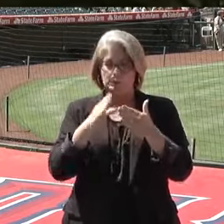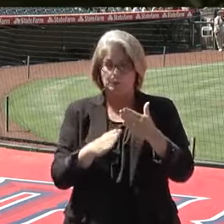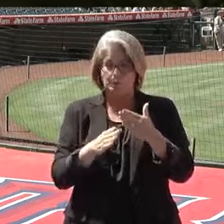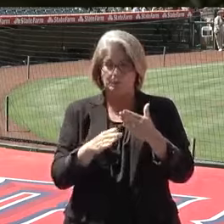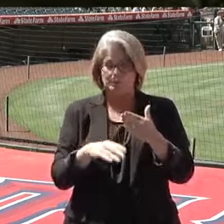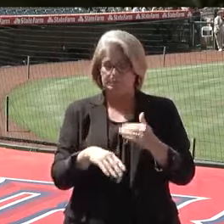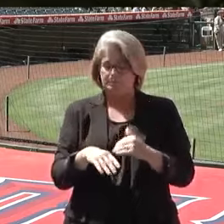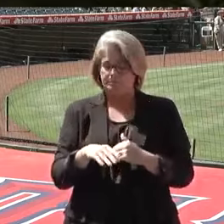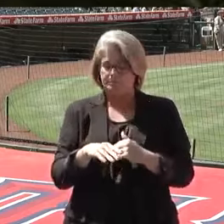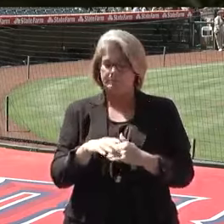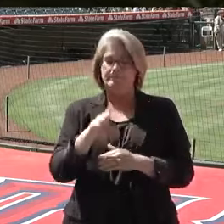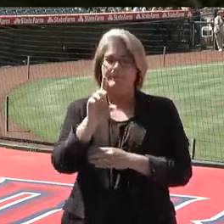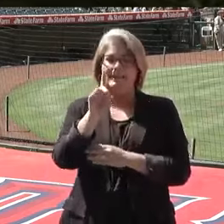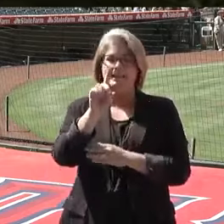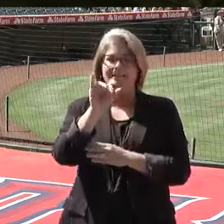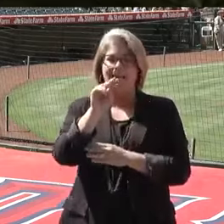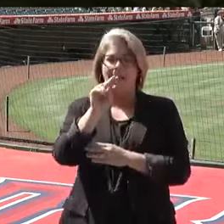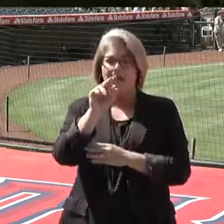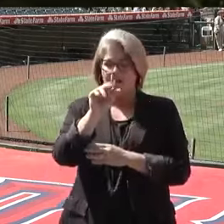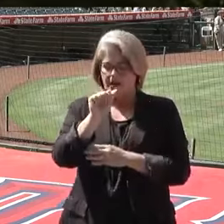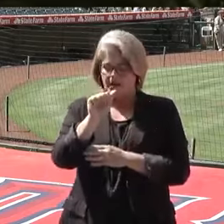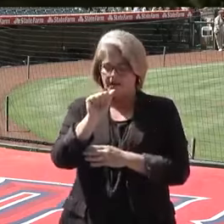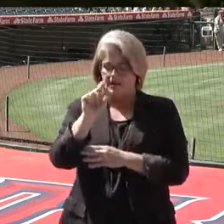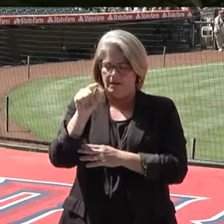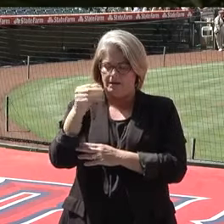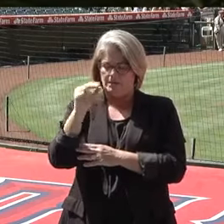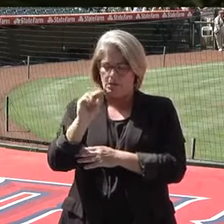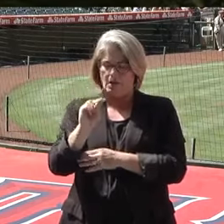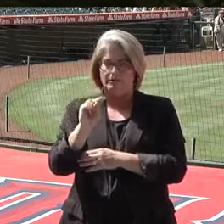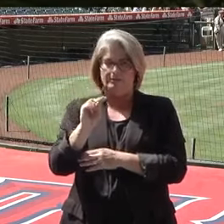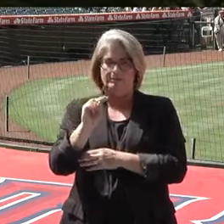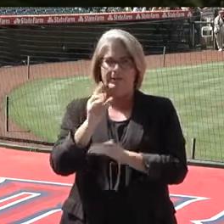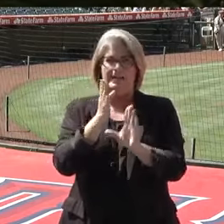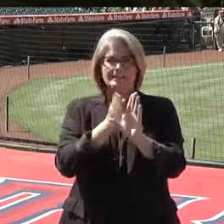goes to Diana Tan from the Department of Psychology.